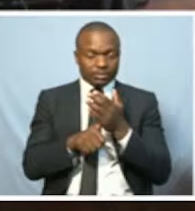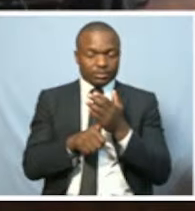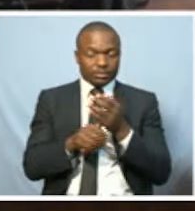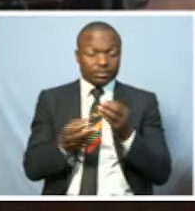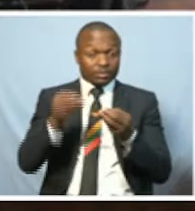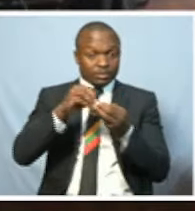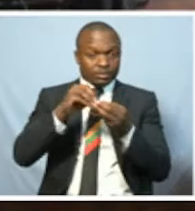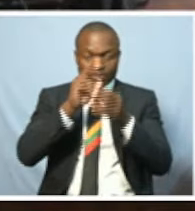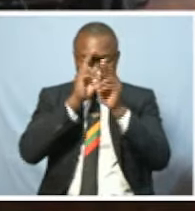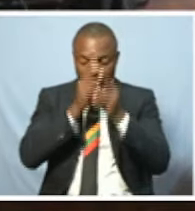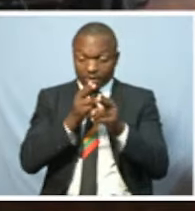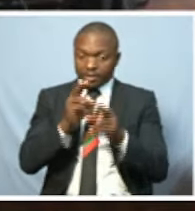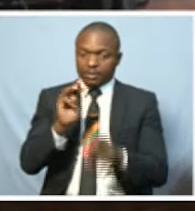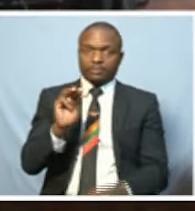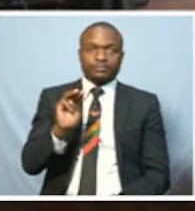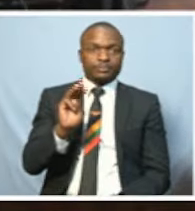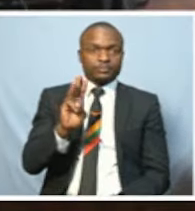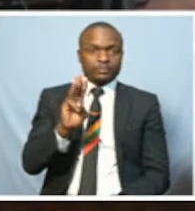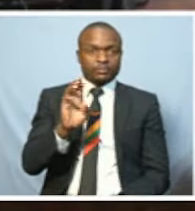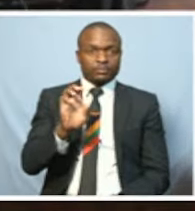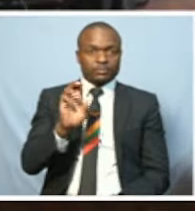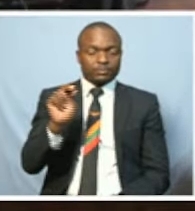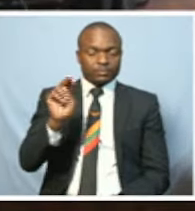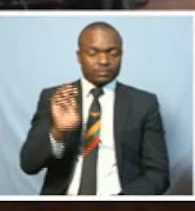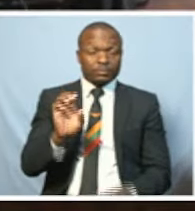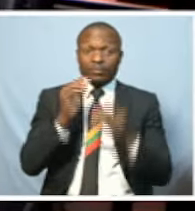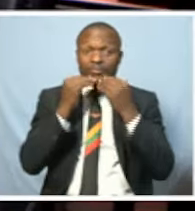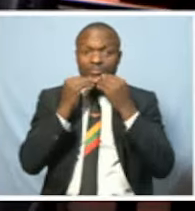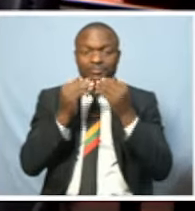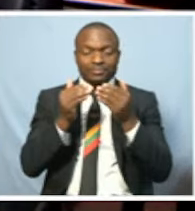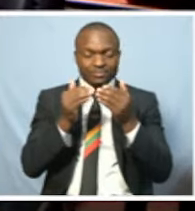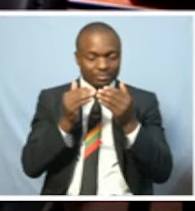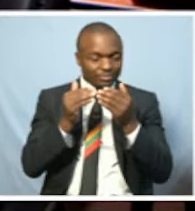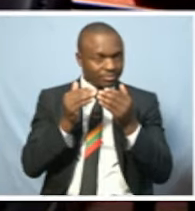Honorable Mwene. Thank you very much. Chair, a road